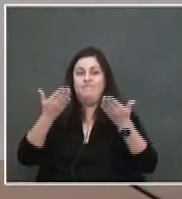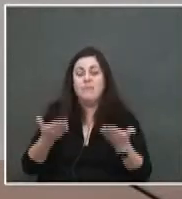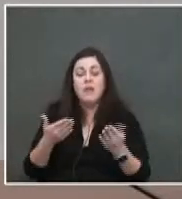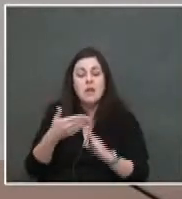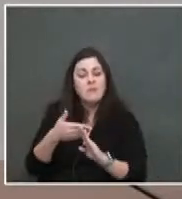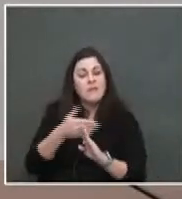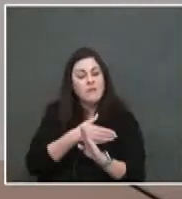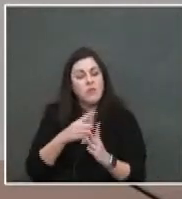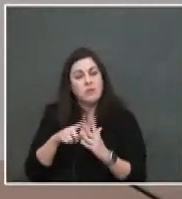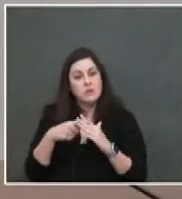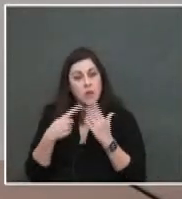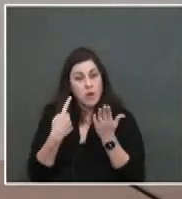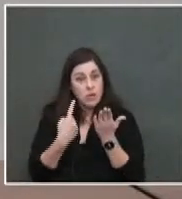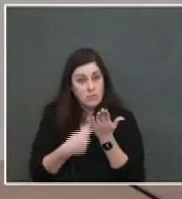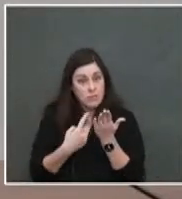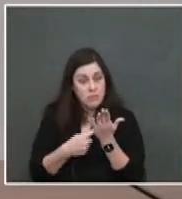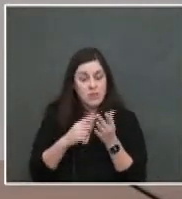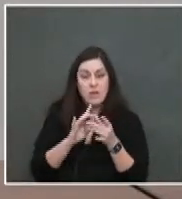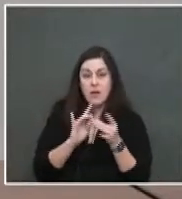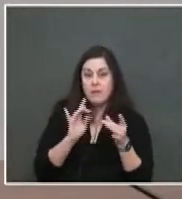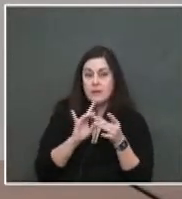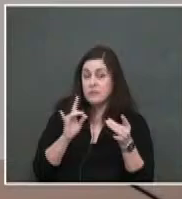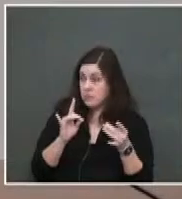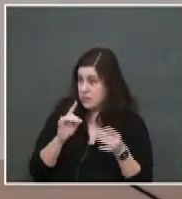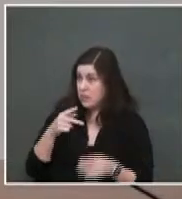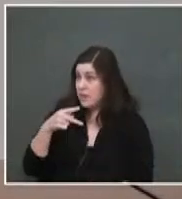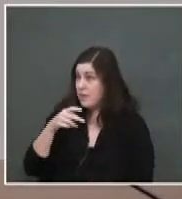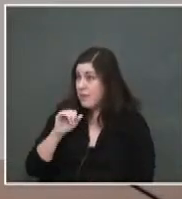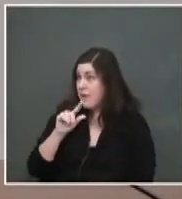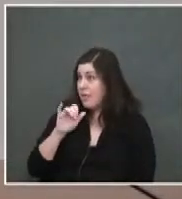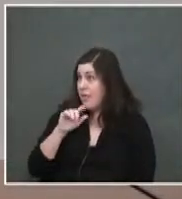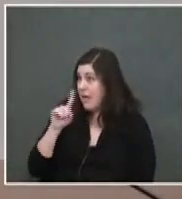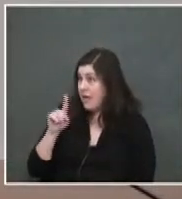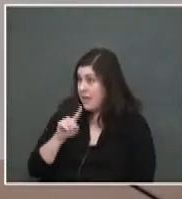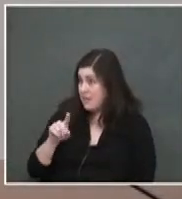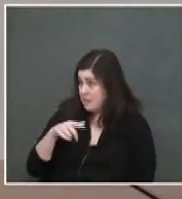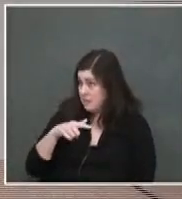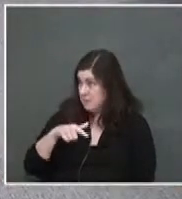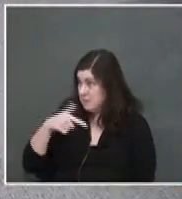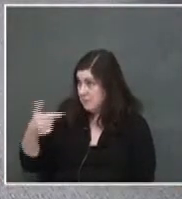moving to comments, would you like to speak, Councilman Balaez?